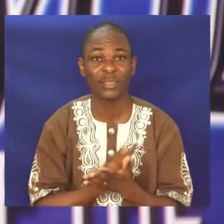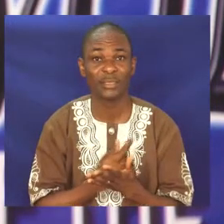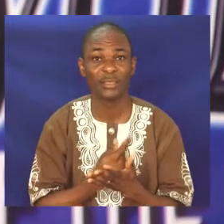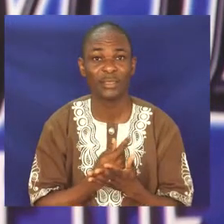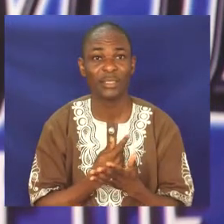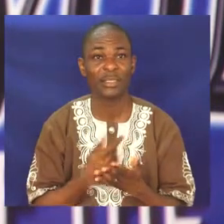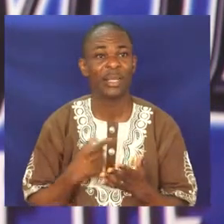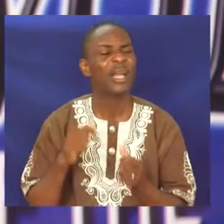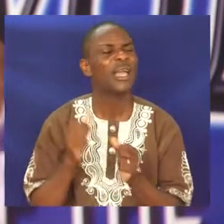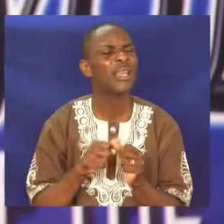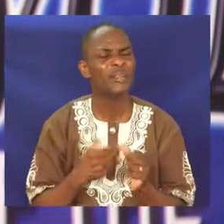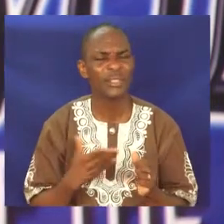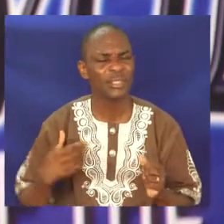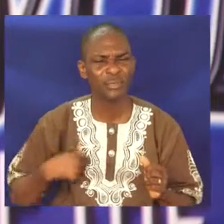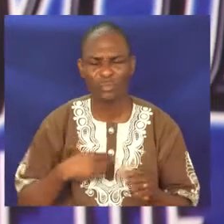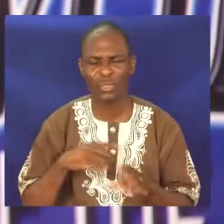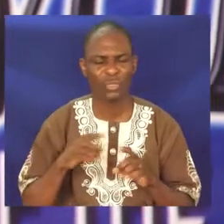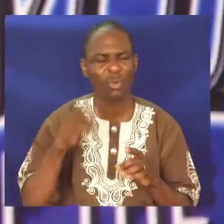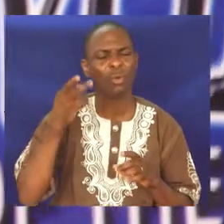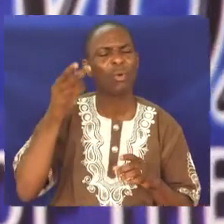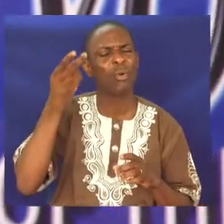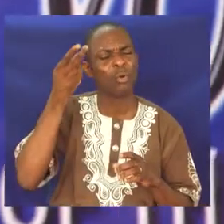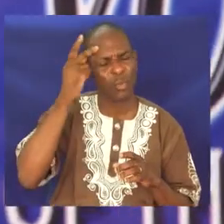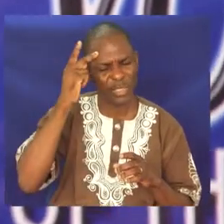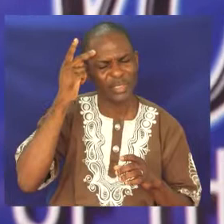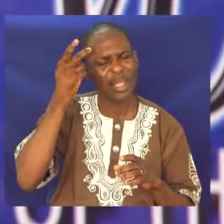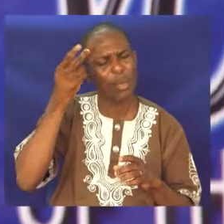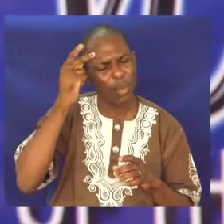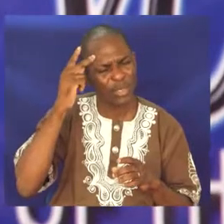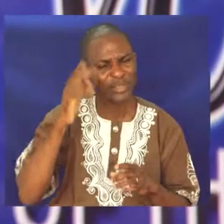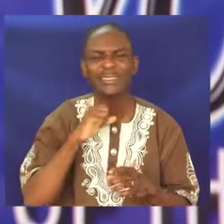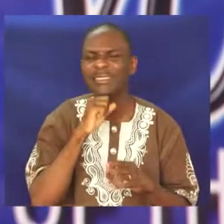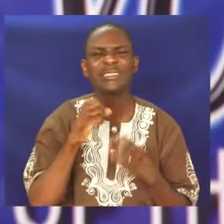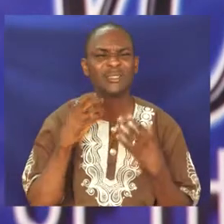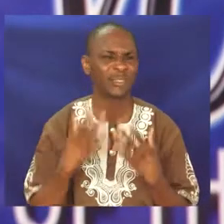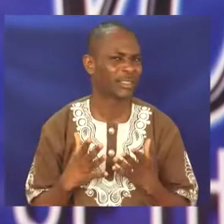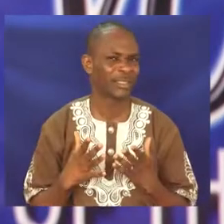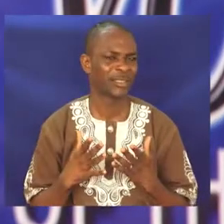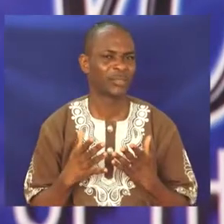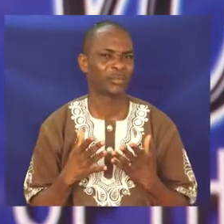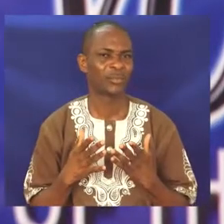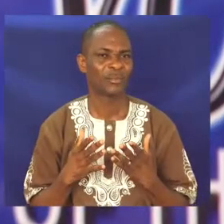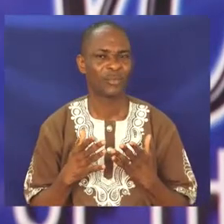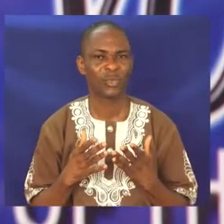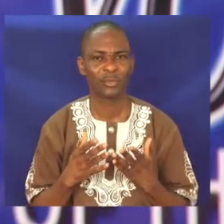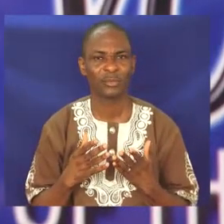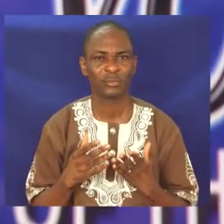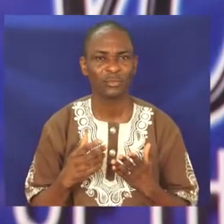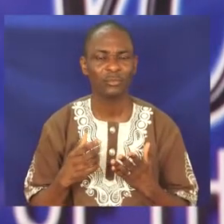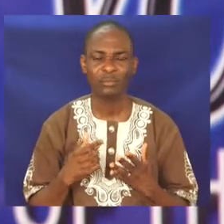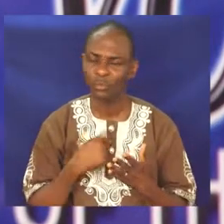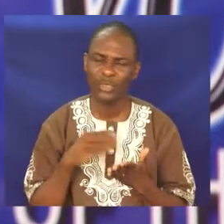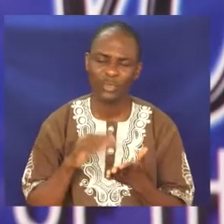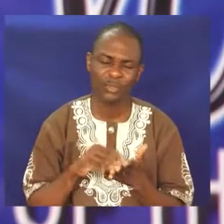aye yo bia na ye no amanyosam na e bridge na me kan se ya manyosam na ye ye no so